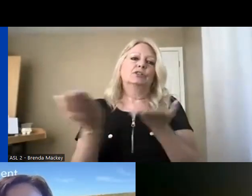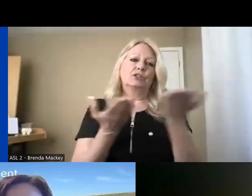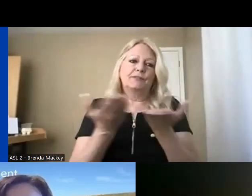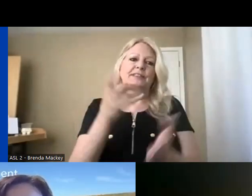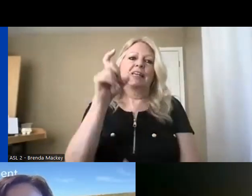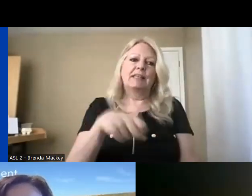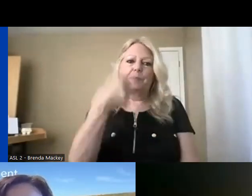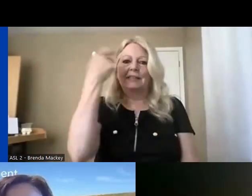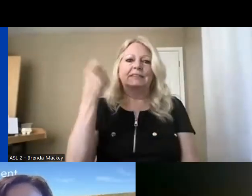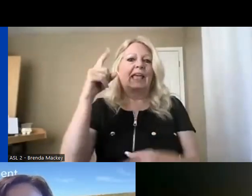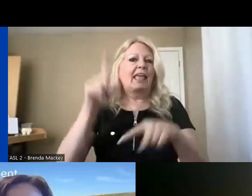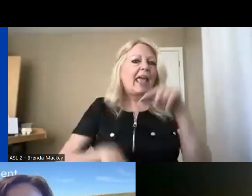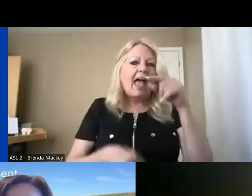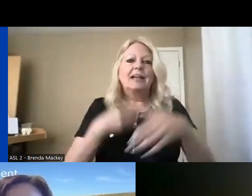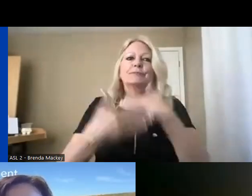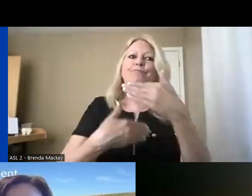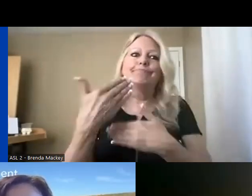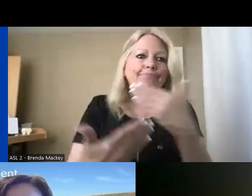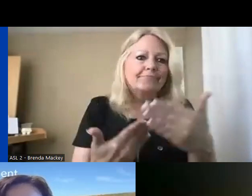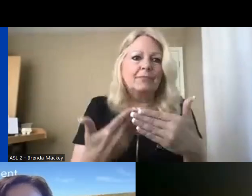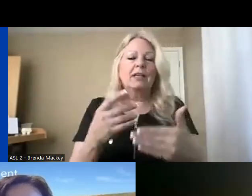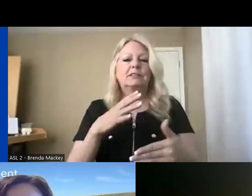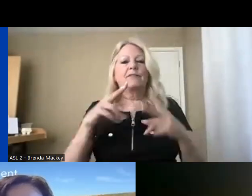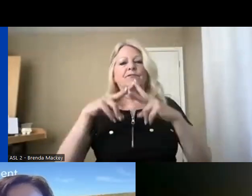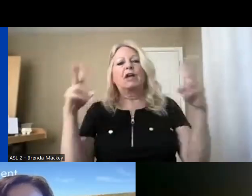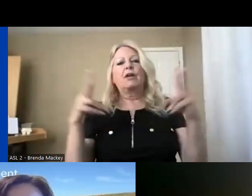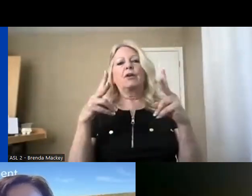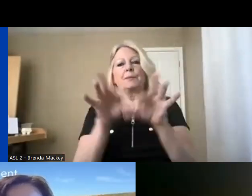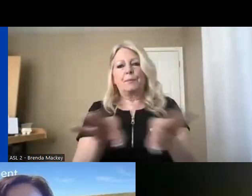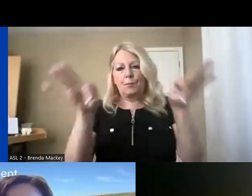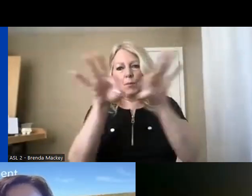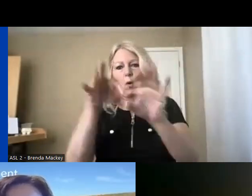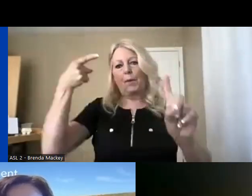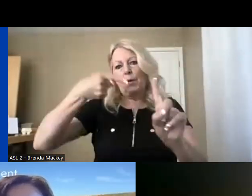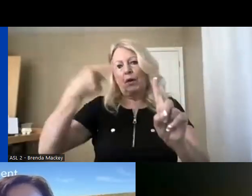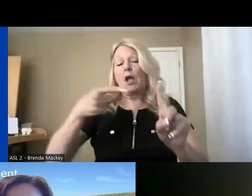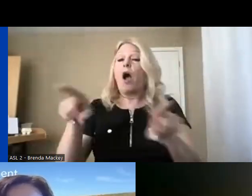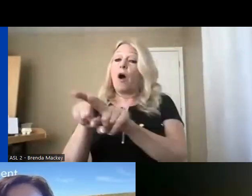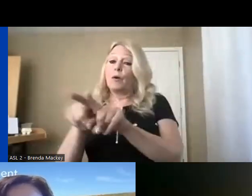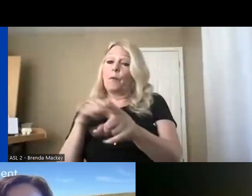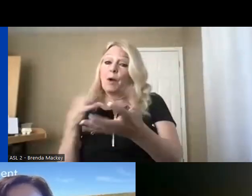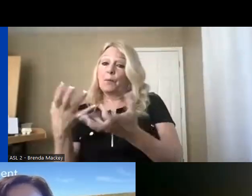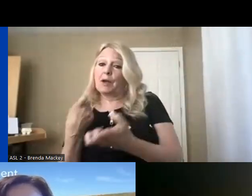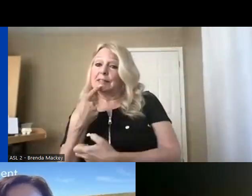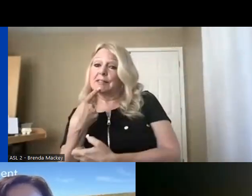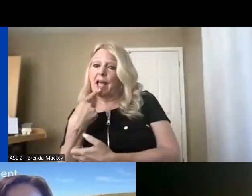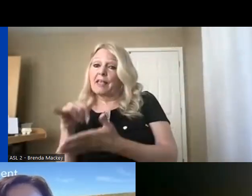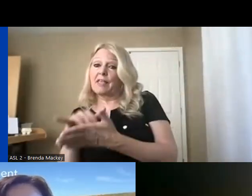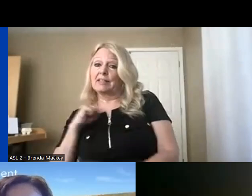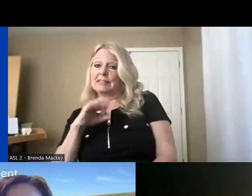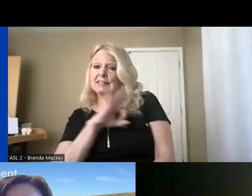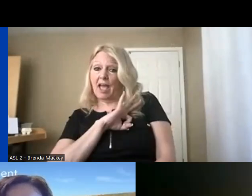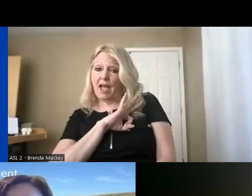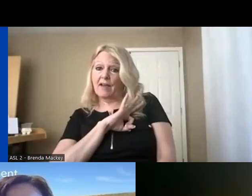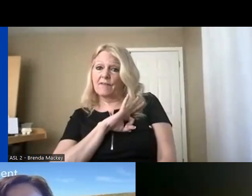it. So really important point, and thank you for elevating that. And I don't know if I do want to say that though the staff, like especially in